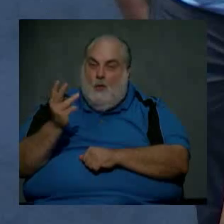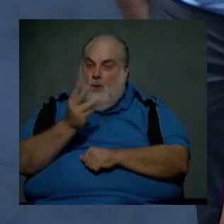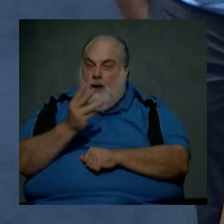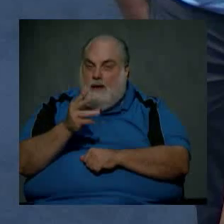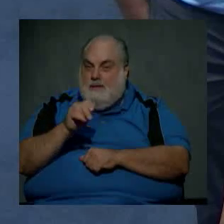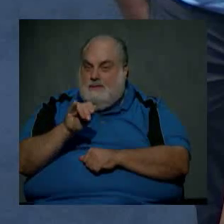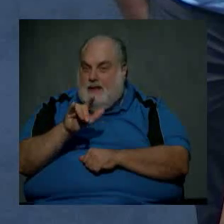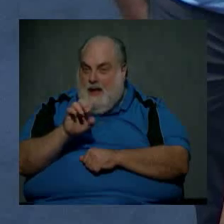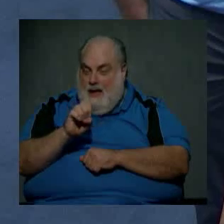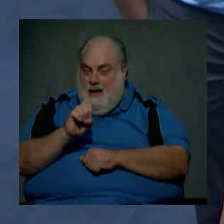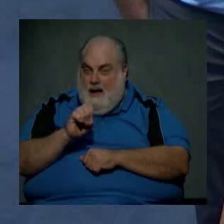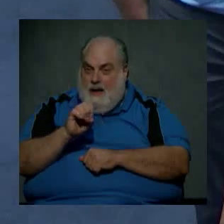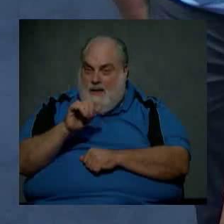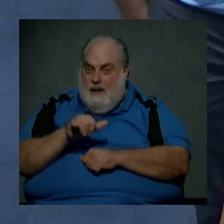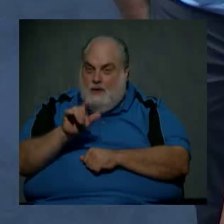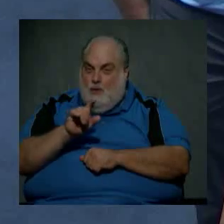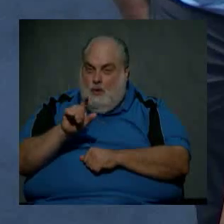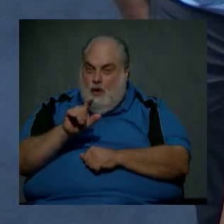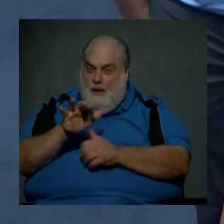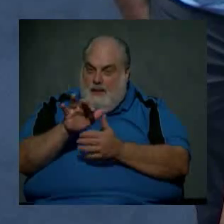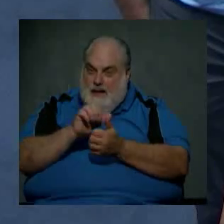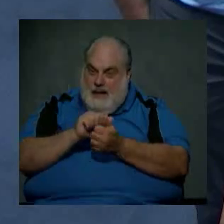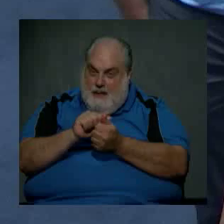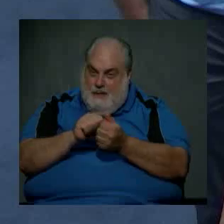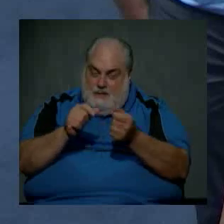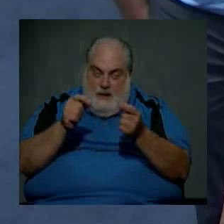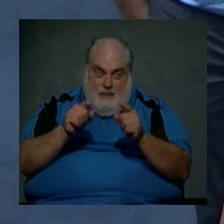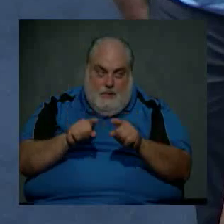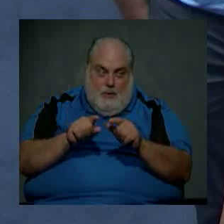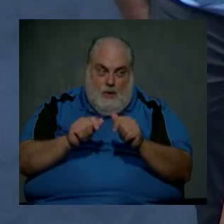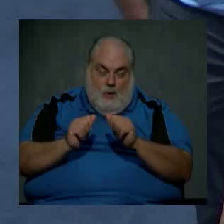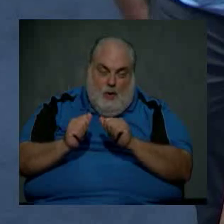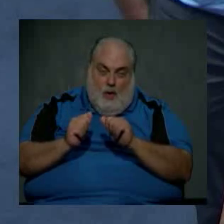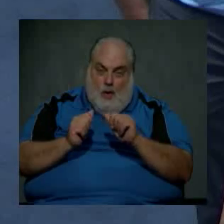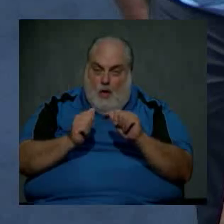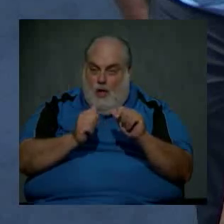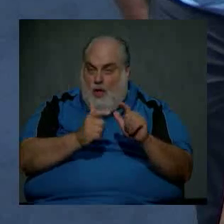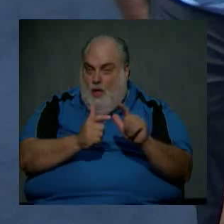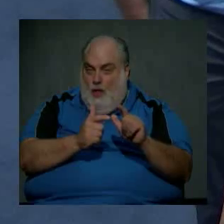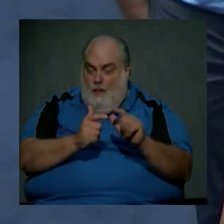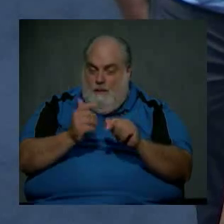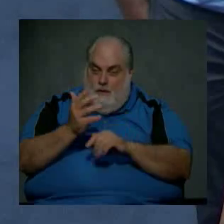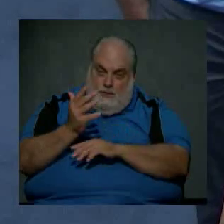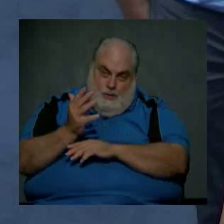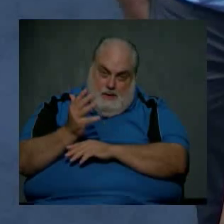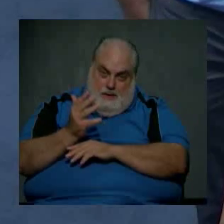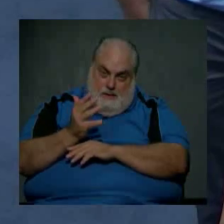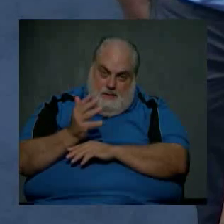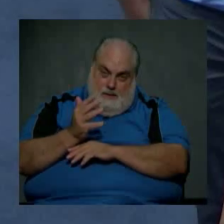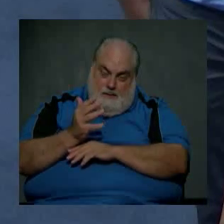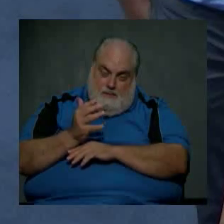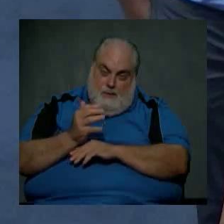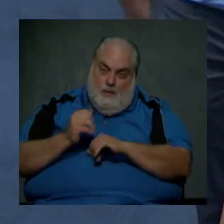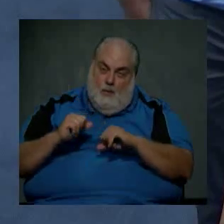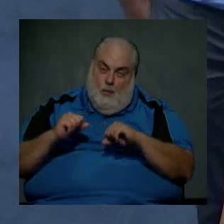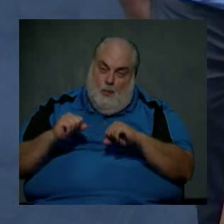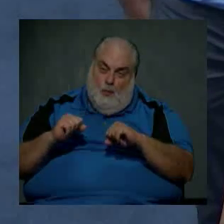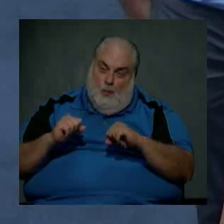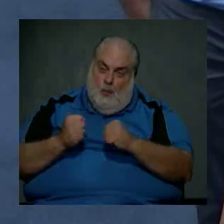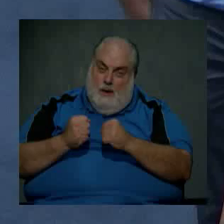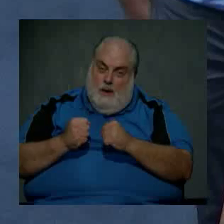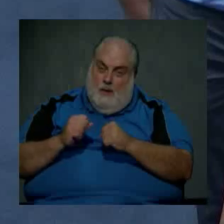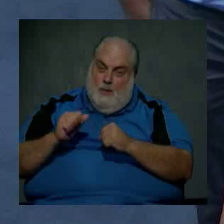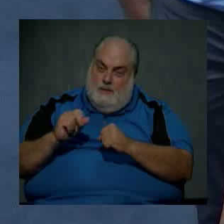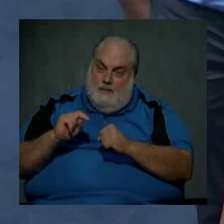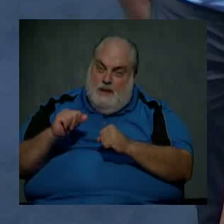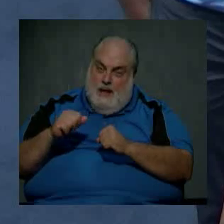tree, that's where the trunk's damaged at, on almost all of the trees down there. And what that is in the wintertime, when the sap